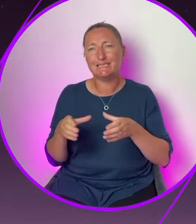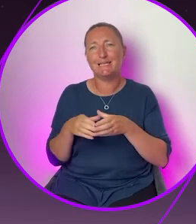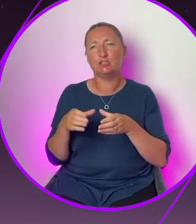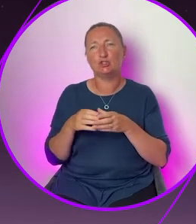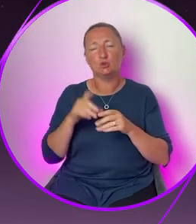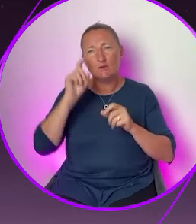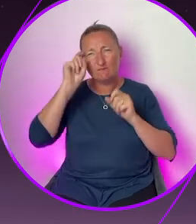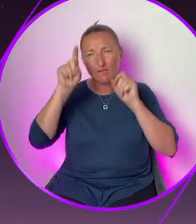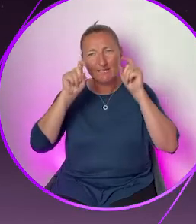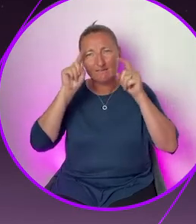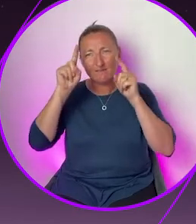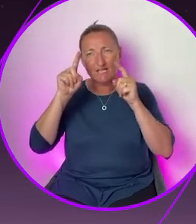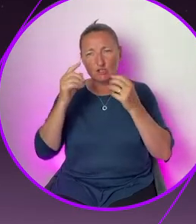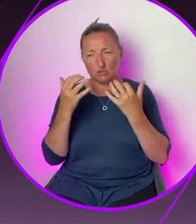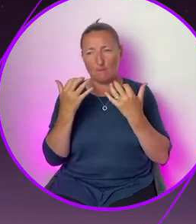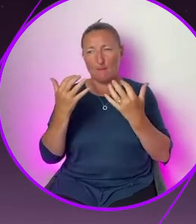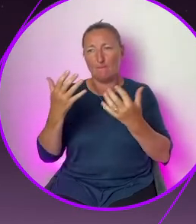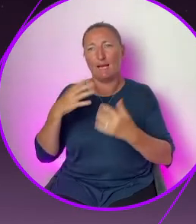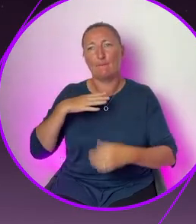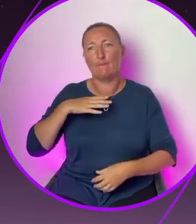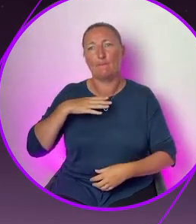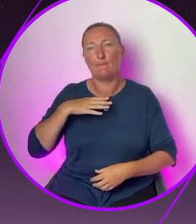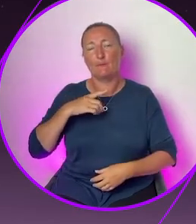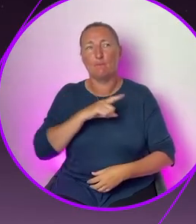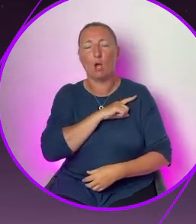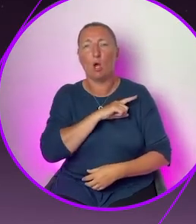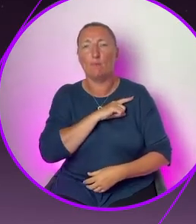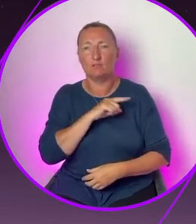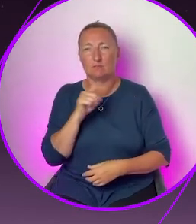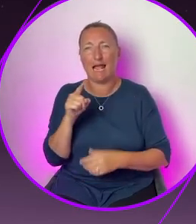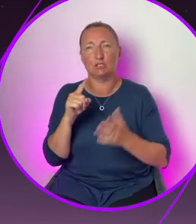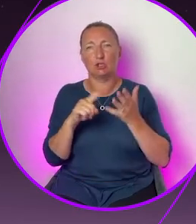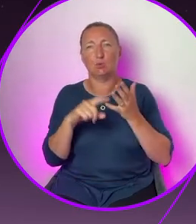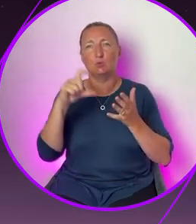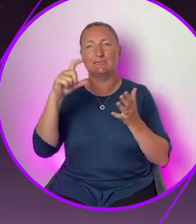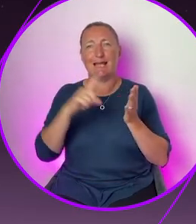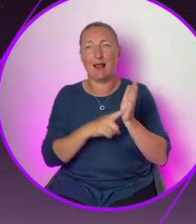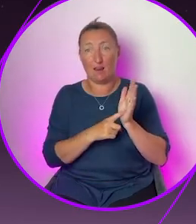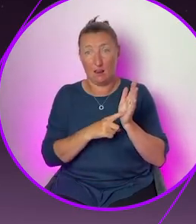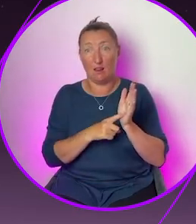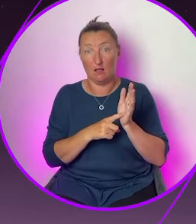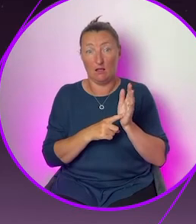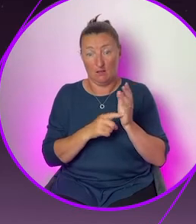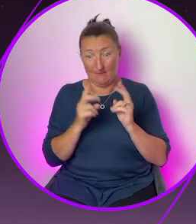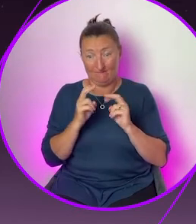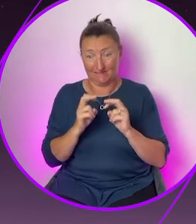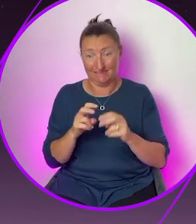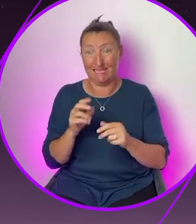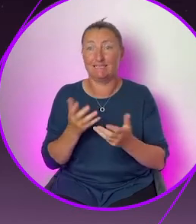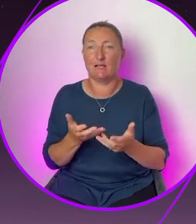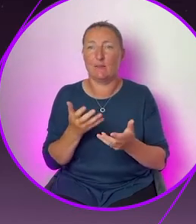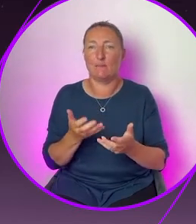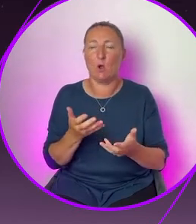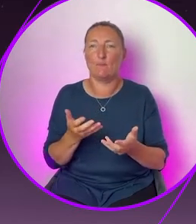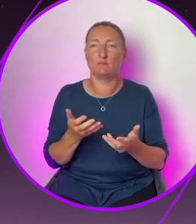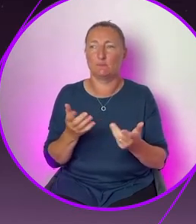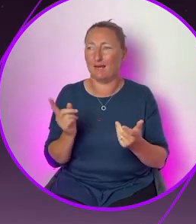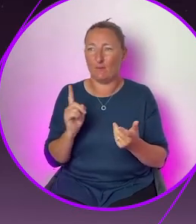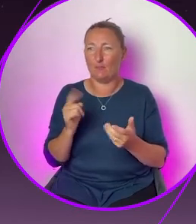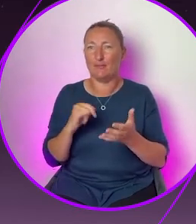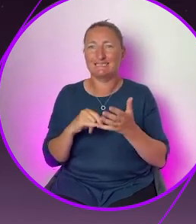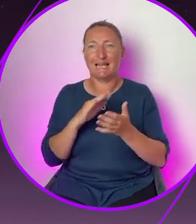Innovation Public Purpose at UCL. So that's exactly the question they posed around BBC, to kind